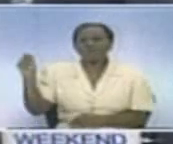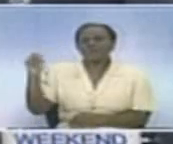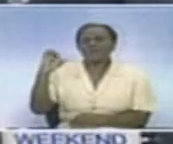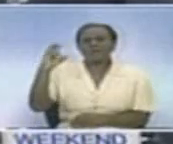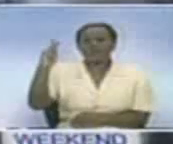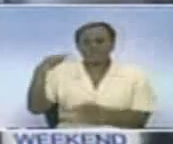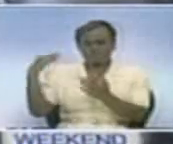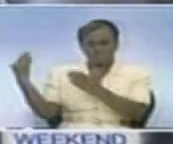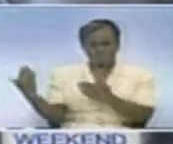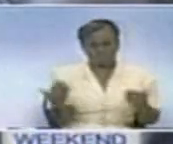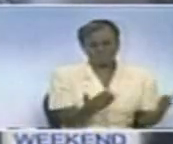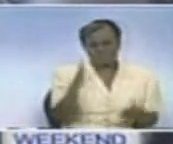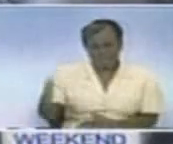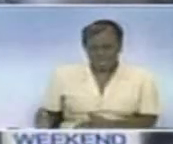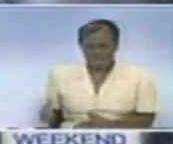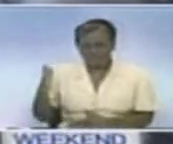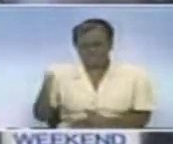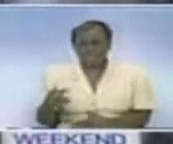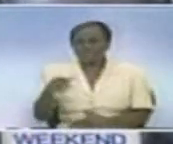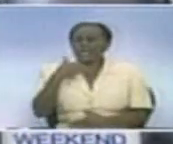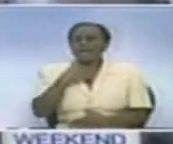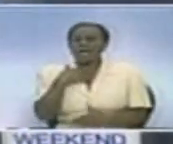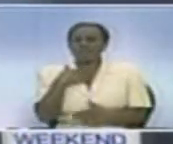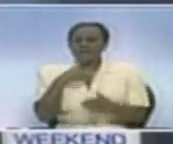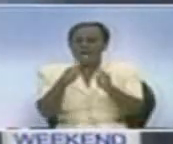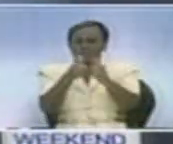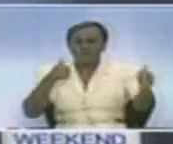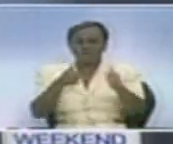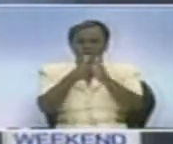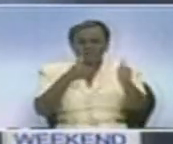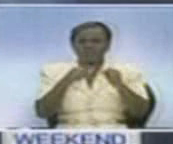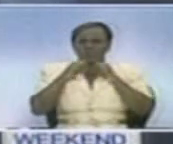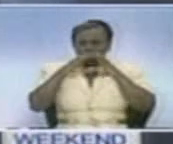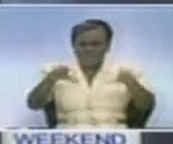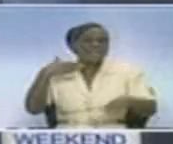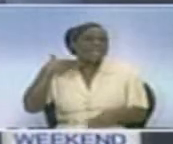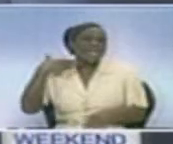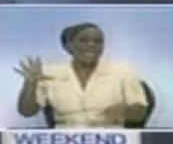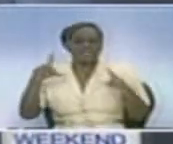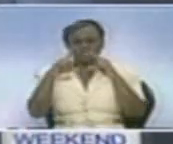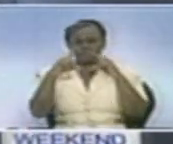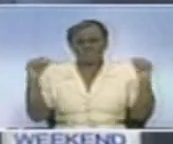Mwangi arrived in Naivasha, they urged the residents to avoid those who are spreading hate speech.